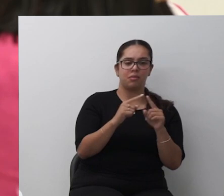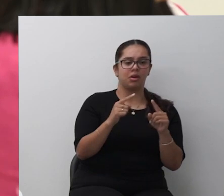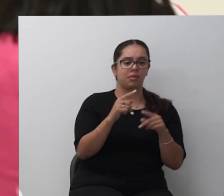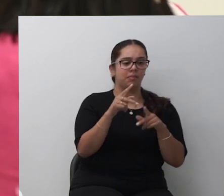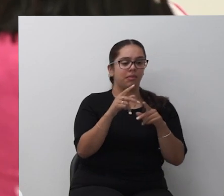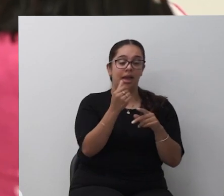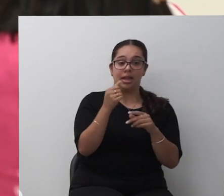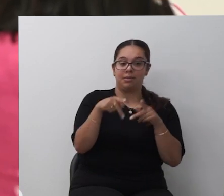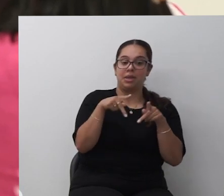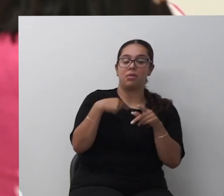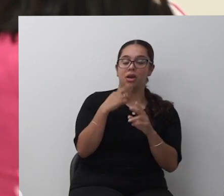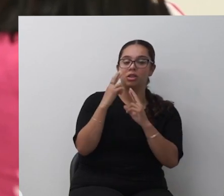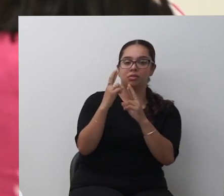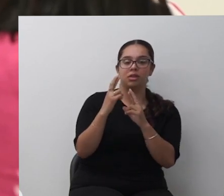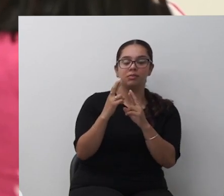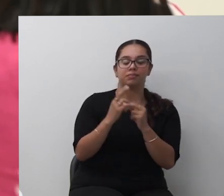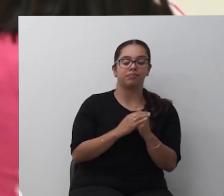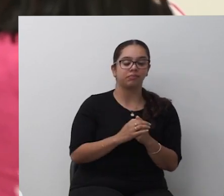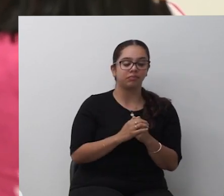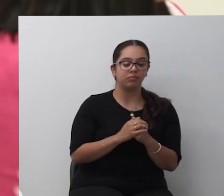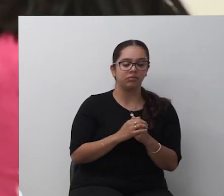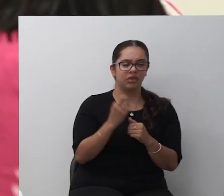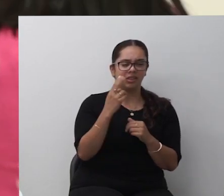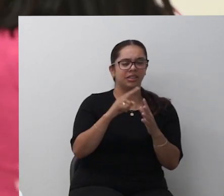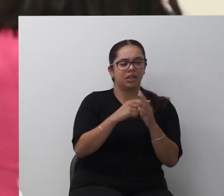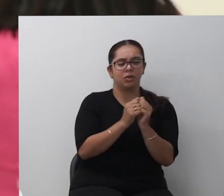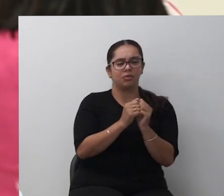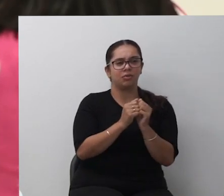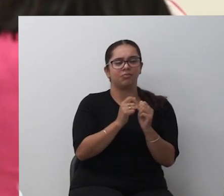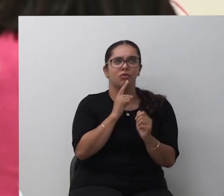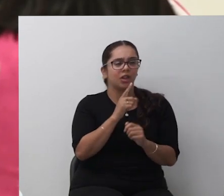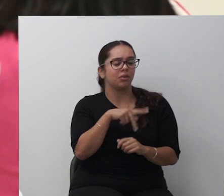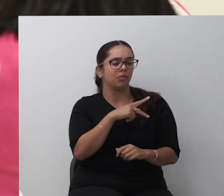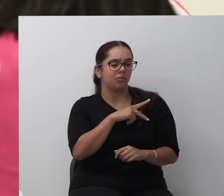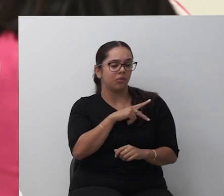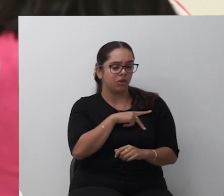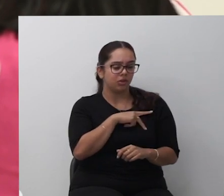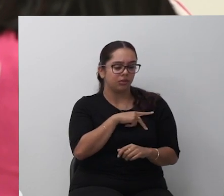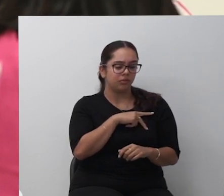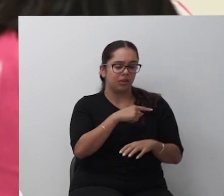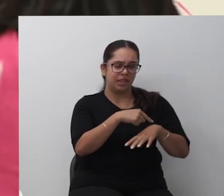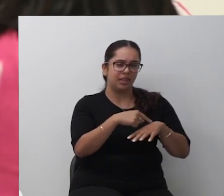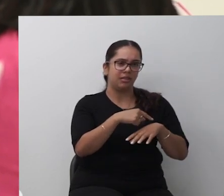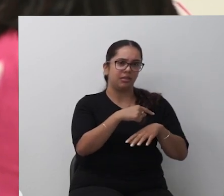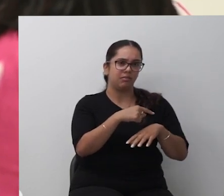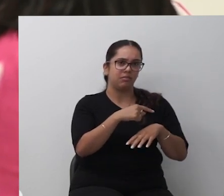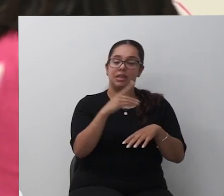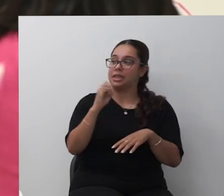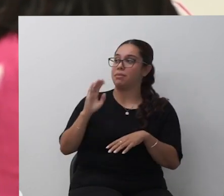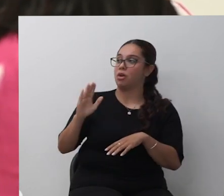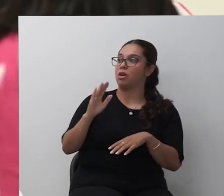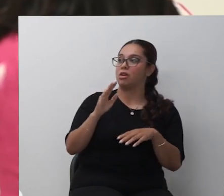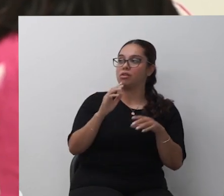I respect. And so it started very personal. Deepa's framework was a very personal, a journey